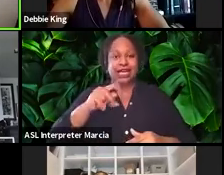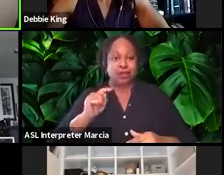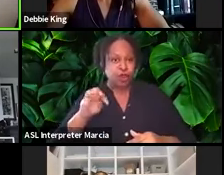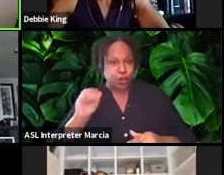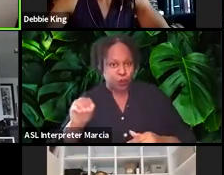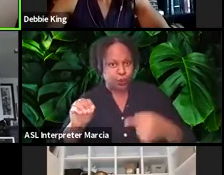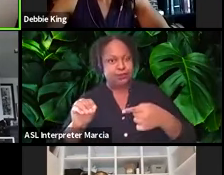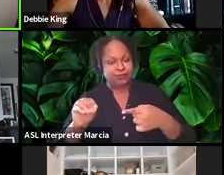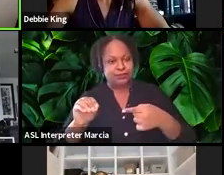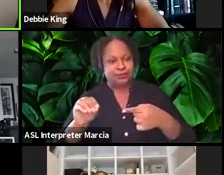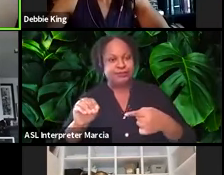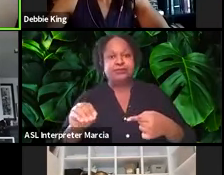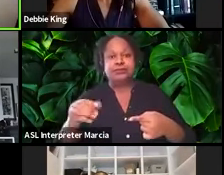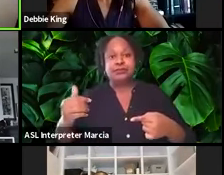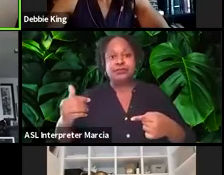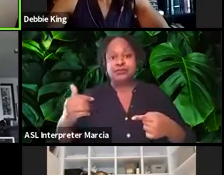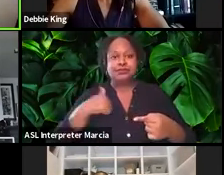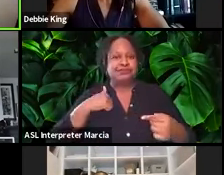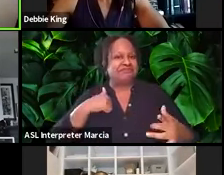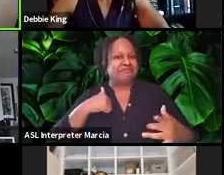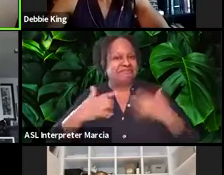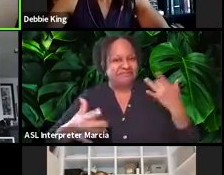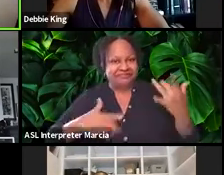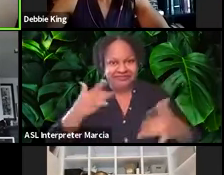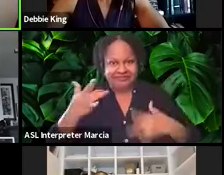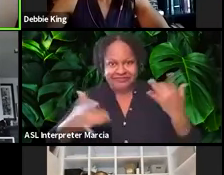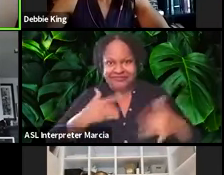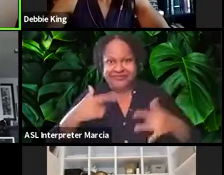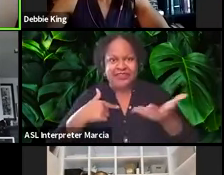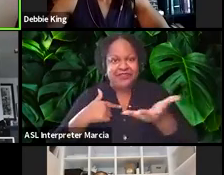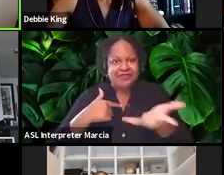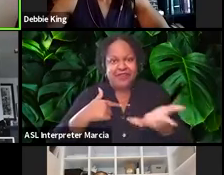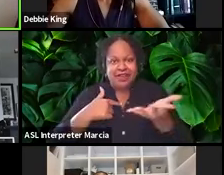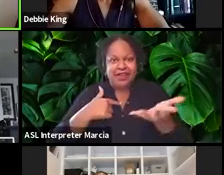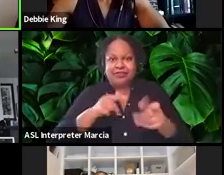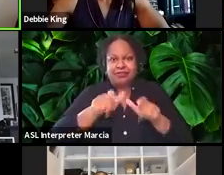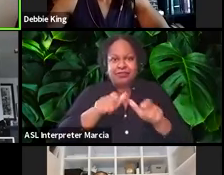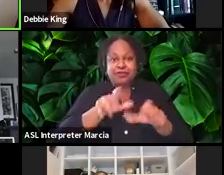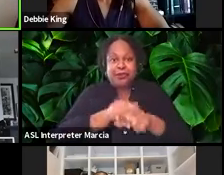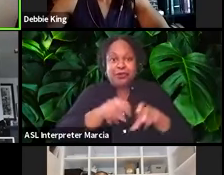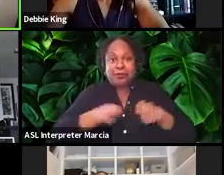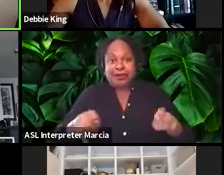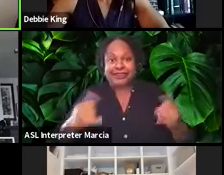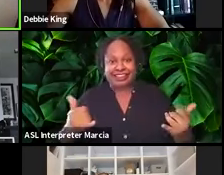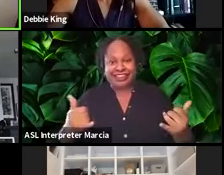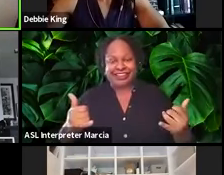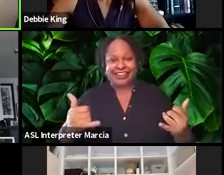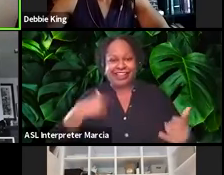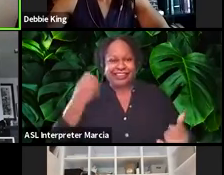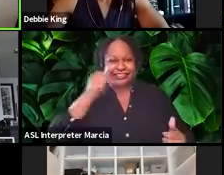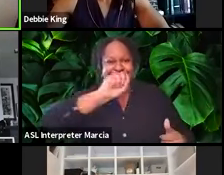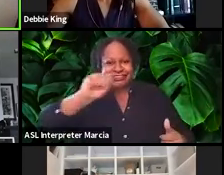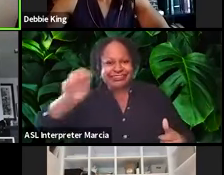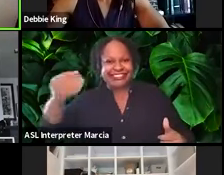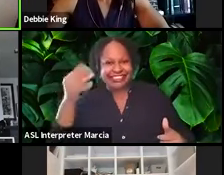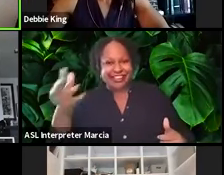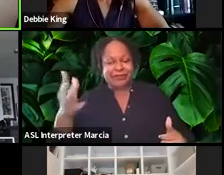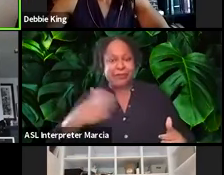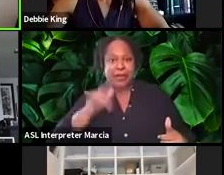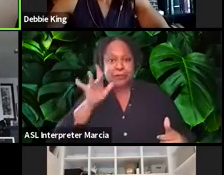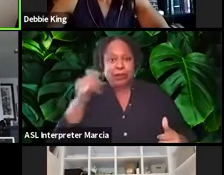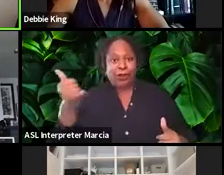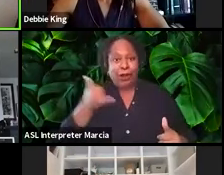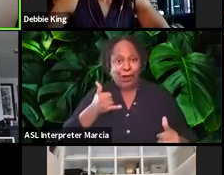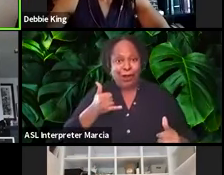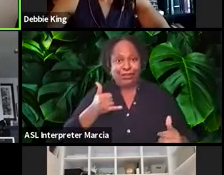and I am beyond thrilled to have these five panelists with me here today. I was telling them earlier that my mother called me